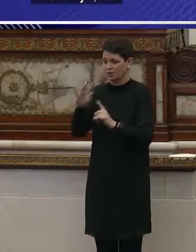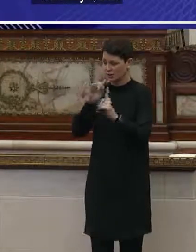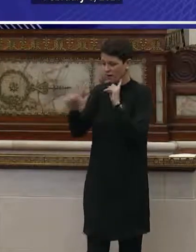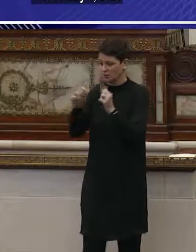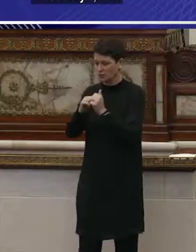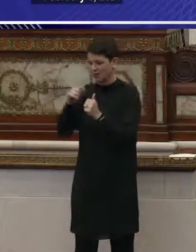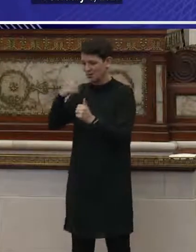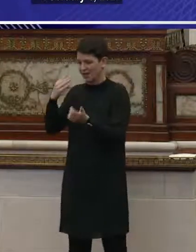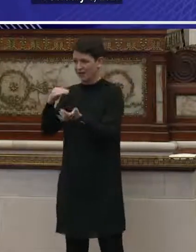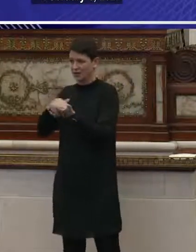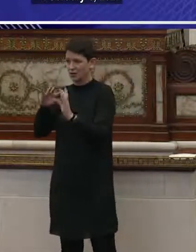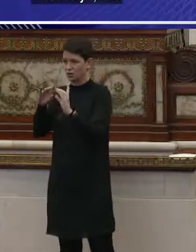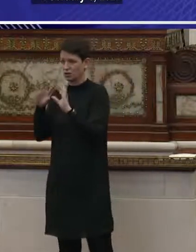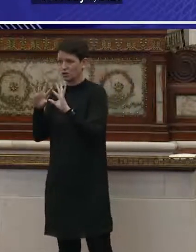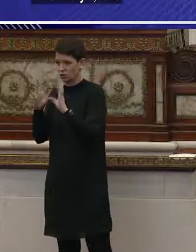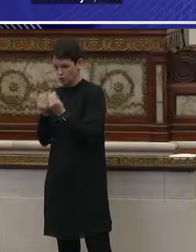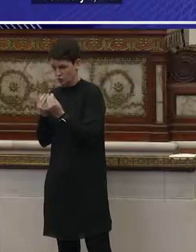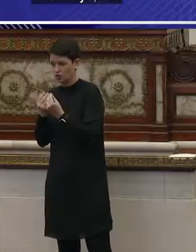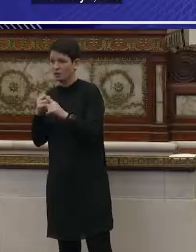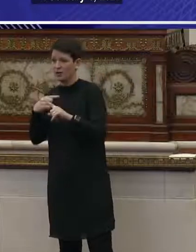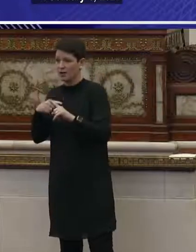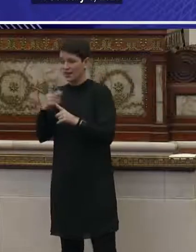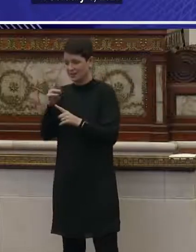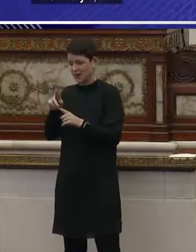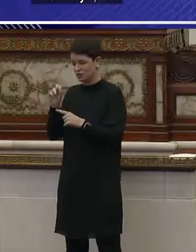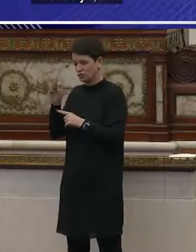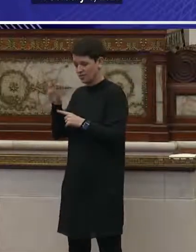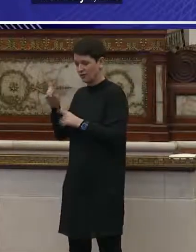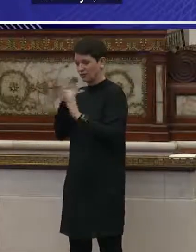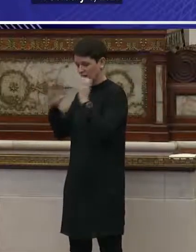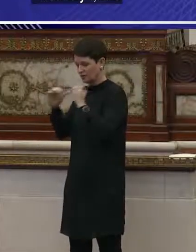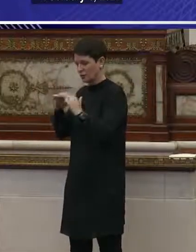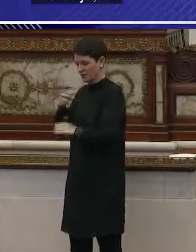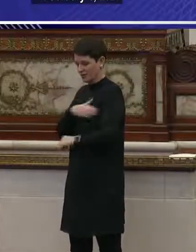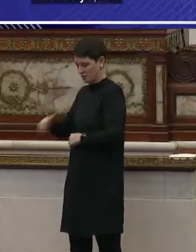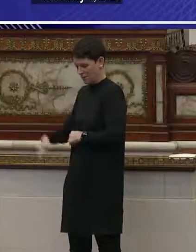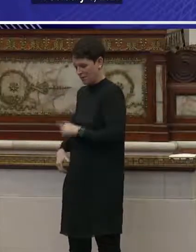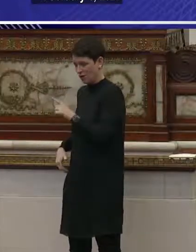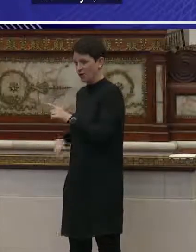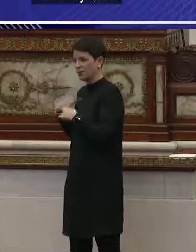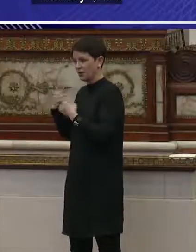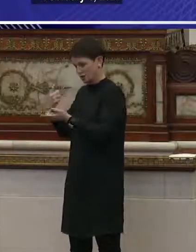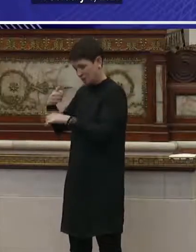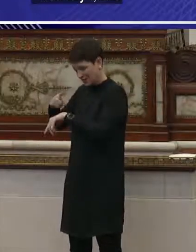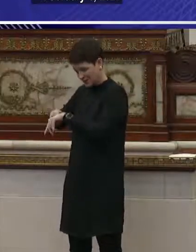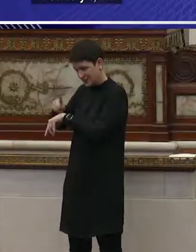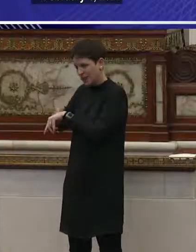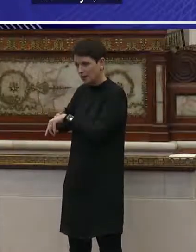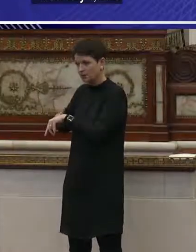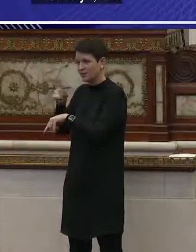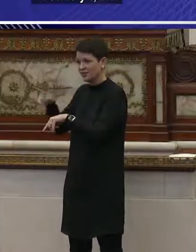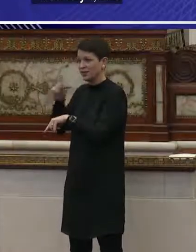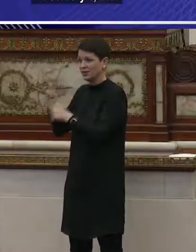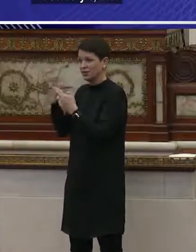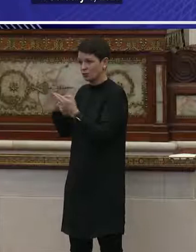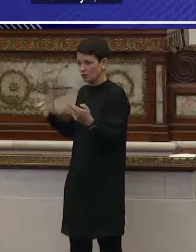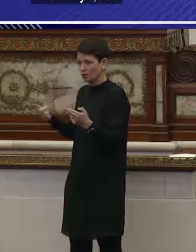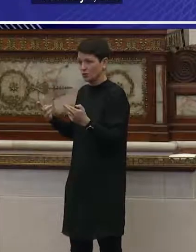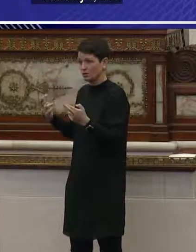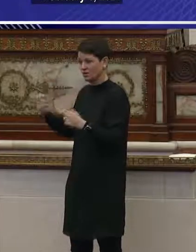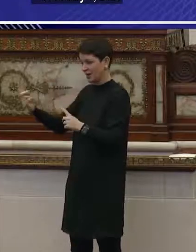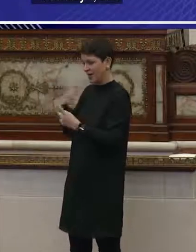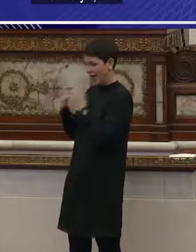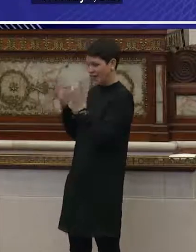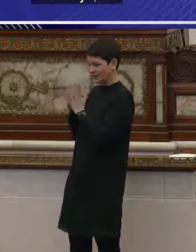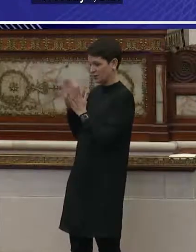with the Black Doctors Consortium, and also in Dr. Stanford's conversations with the mayor, there has been times where they've needed resources have come to us to